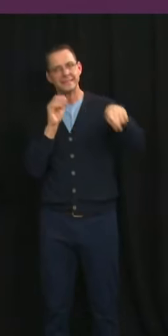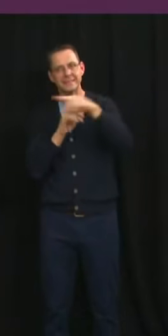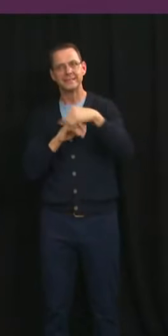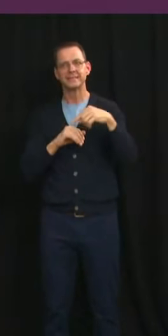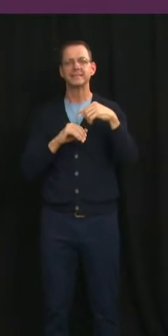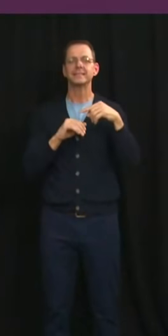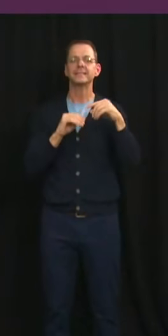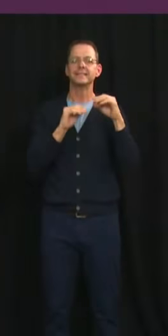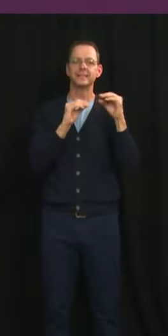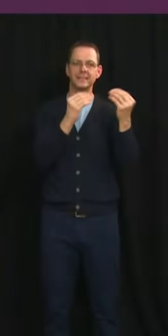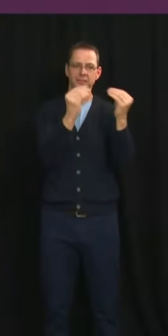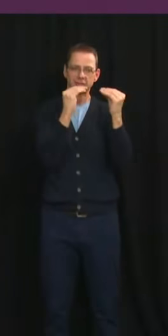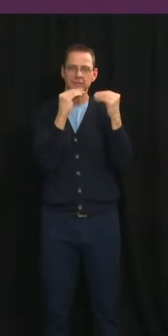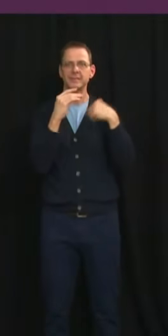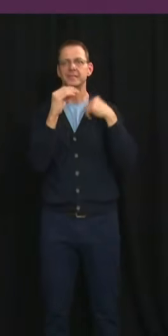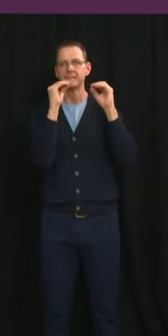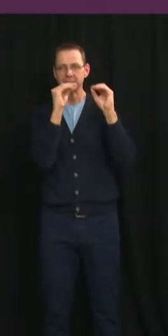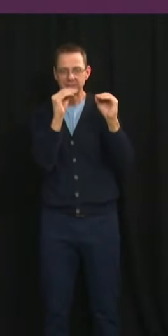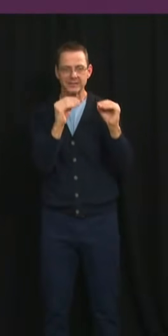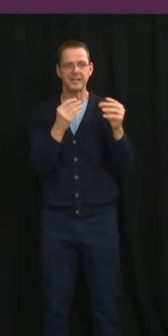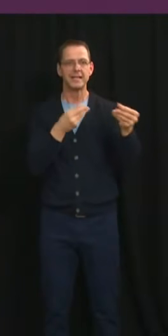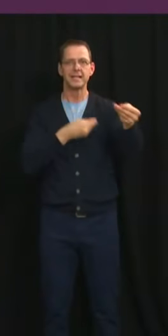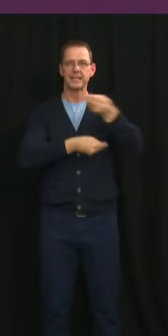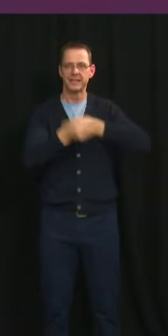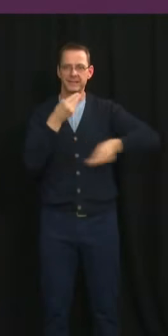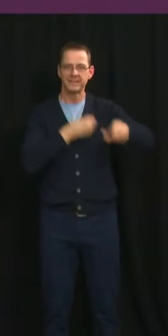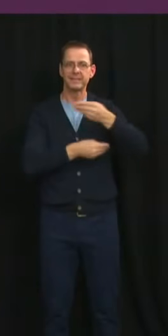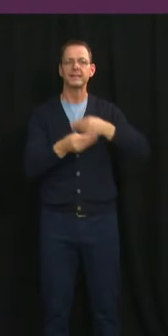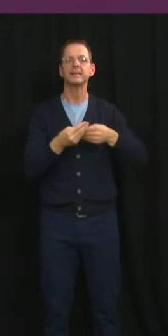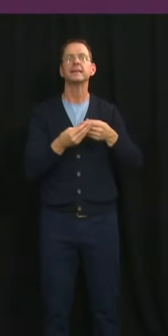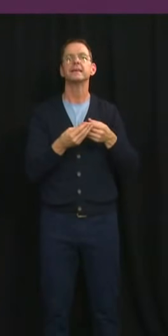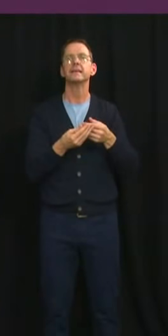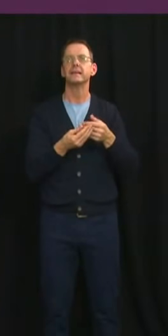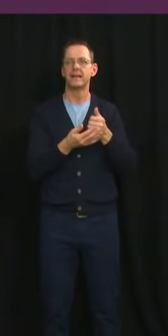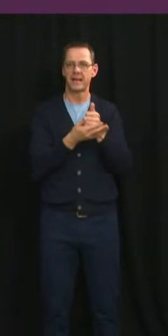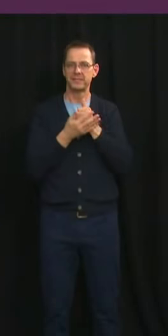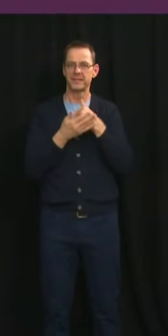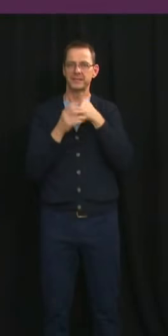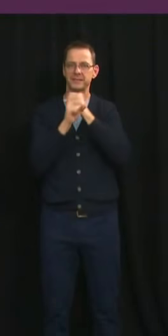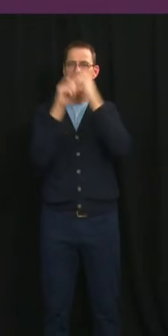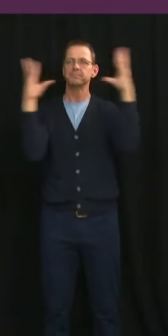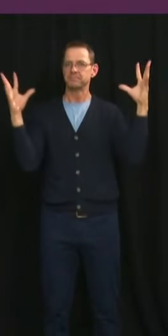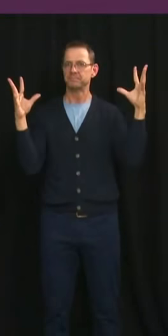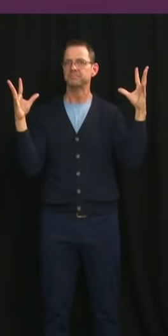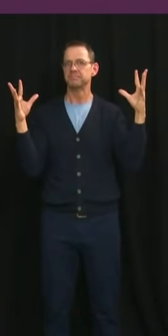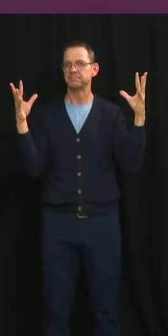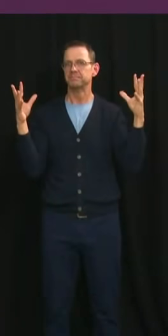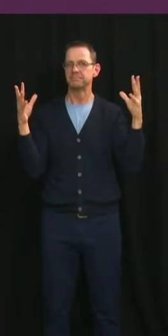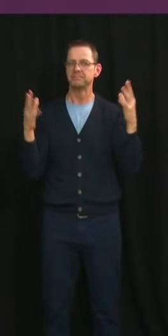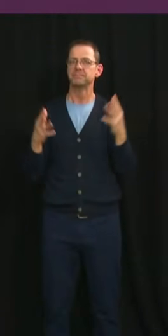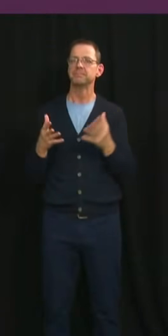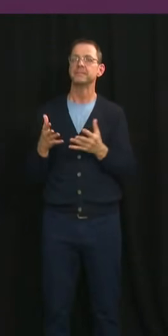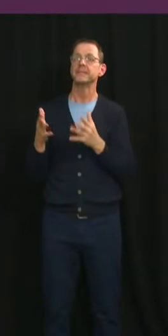also working to meet with a whole bunch of different stakeholder groups to make sure that